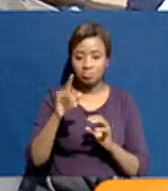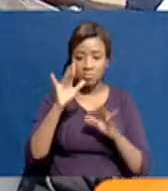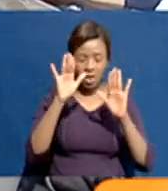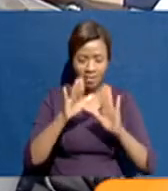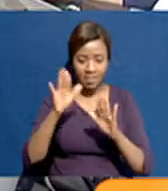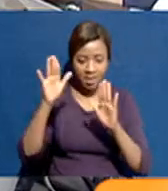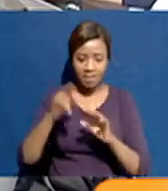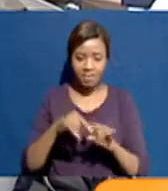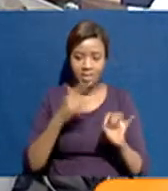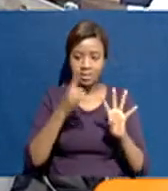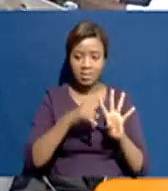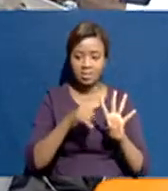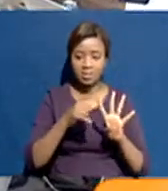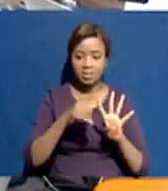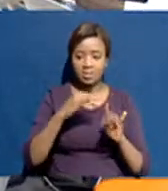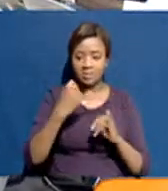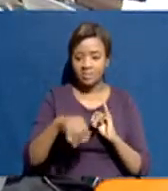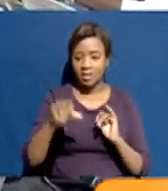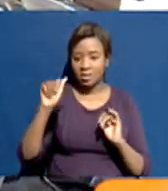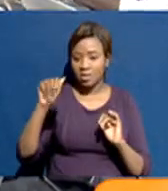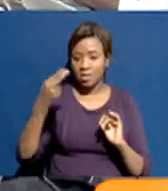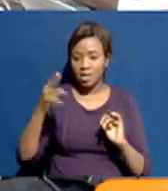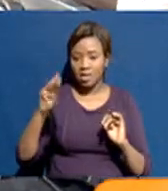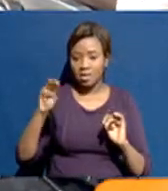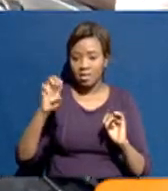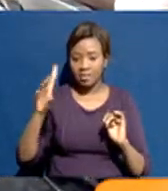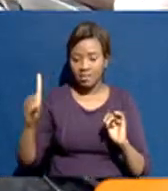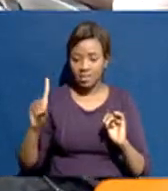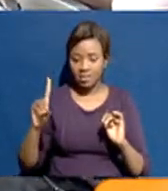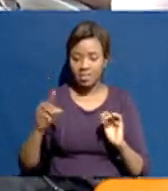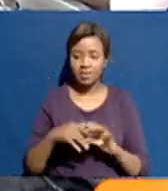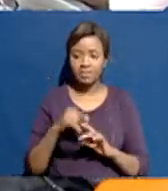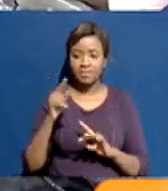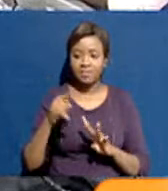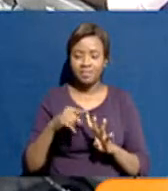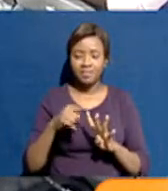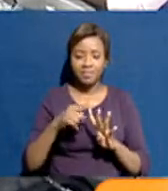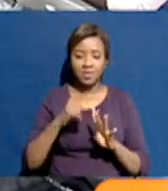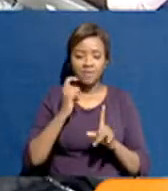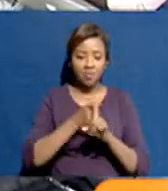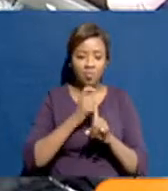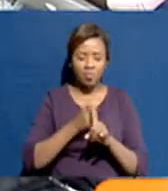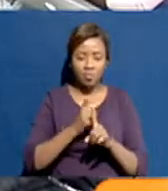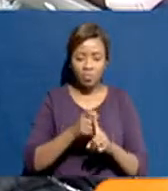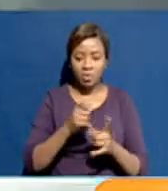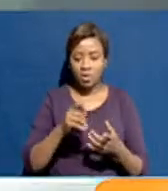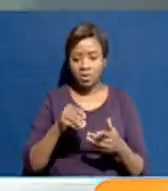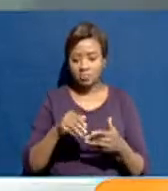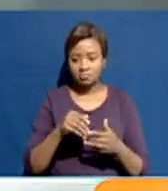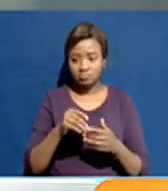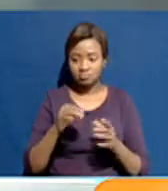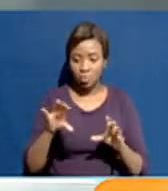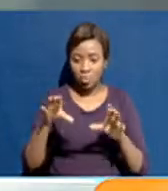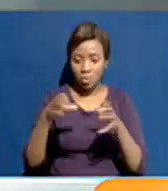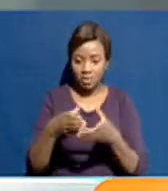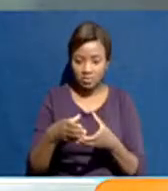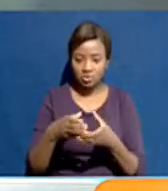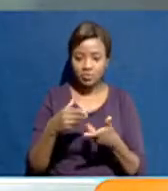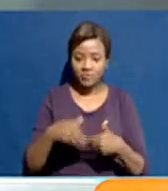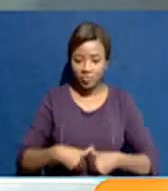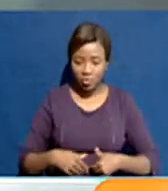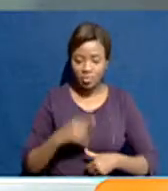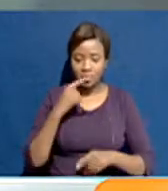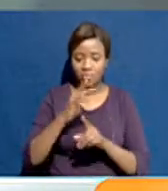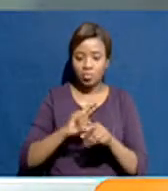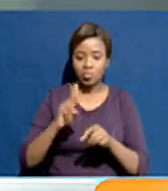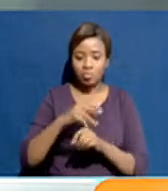time. And Ahmed Said, Executive Director, Kwale Network of People Who Use Drugs. Asante sana for making time. Dr. Masha, I'll start with